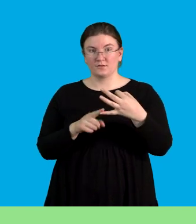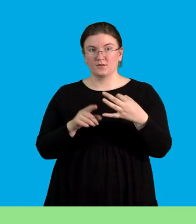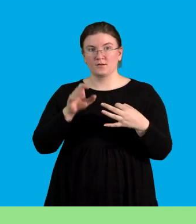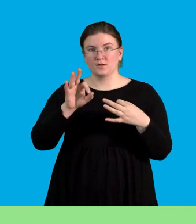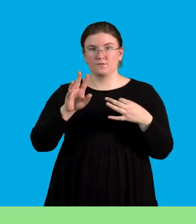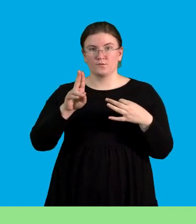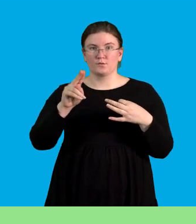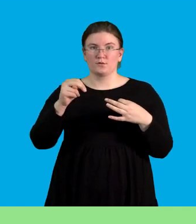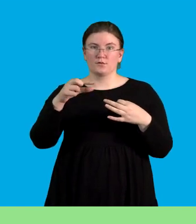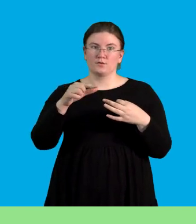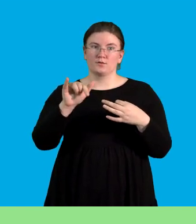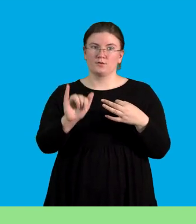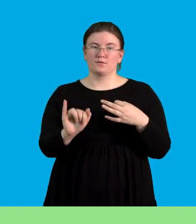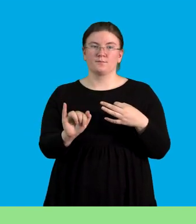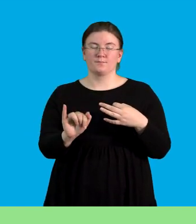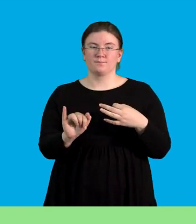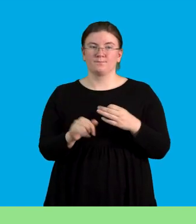Third, we have fungi.